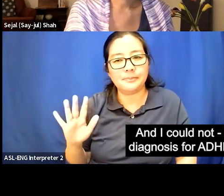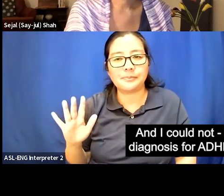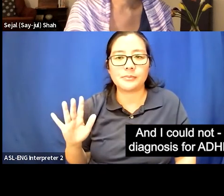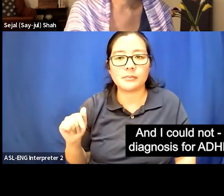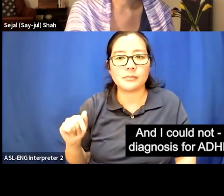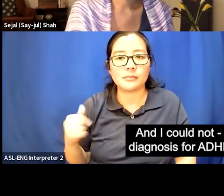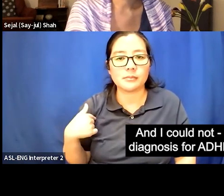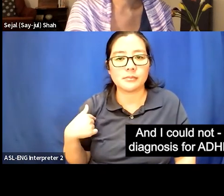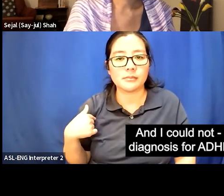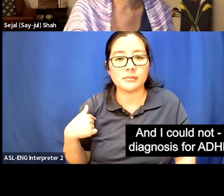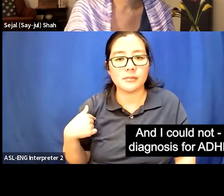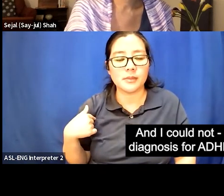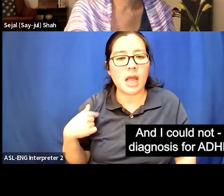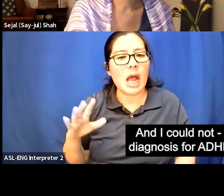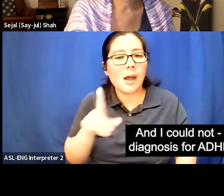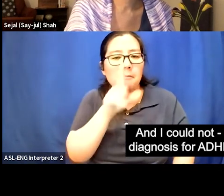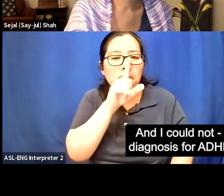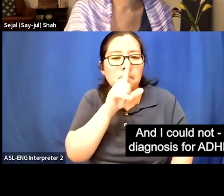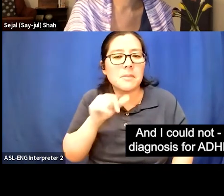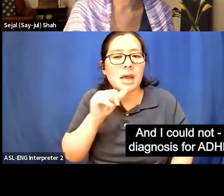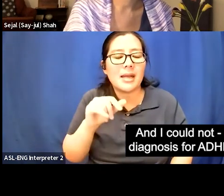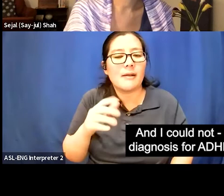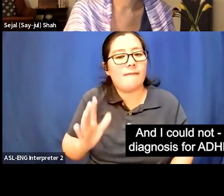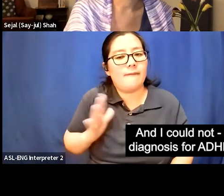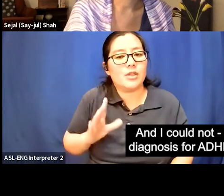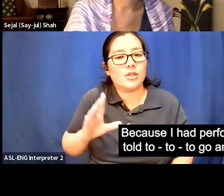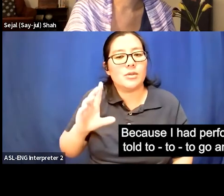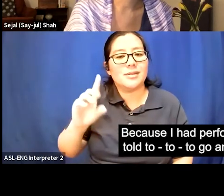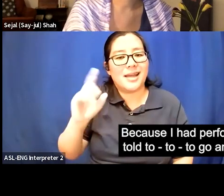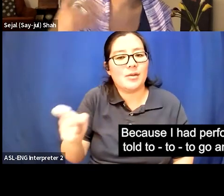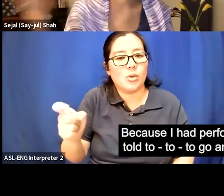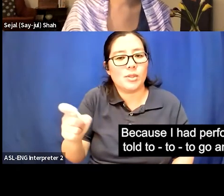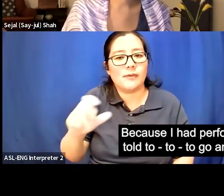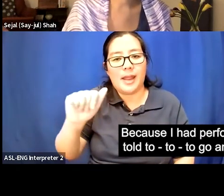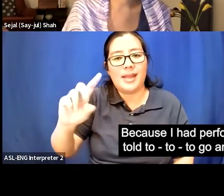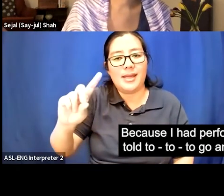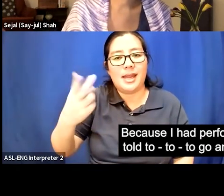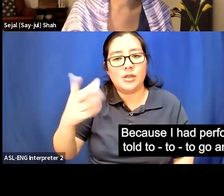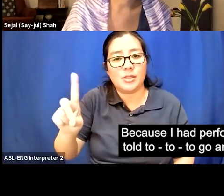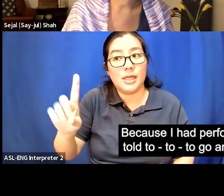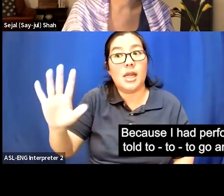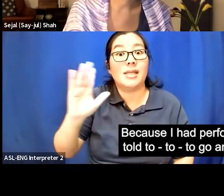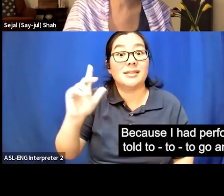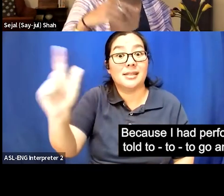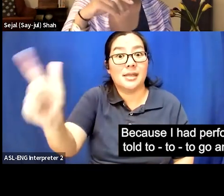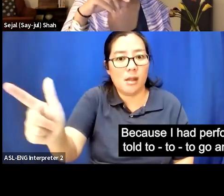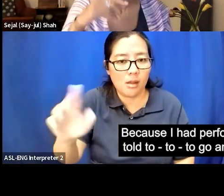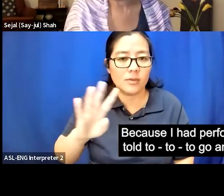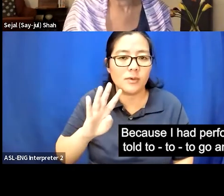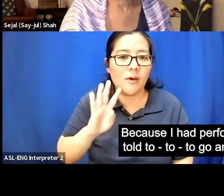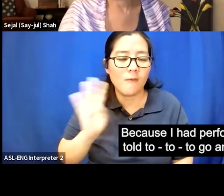I did not get an official diagnosis for ADHD until I was in my 40s because I had performed wellness.